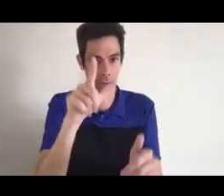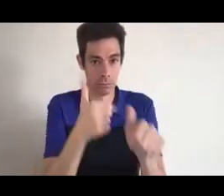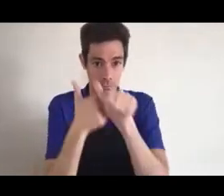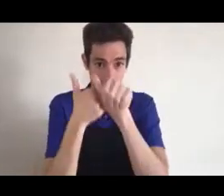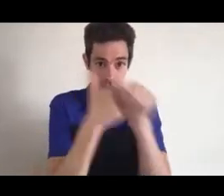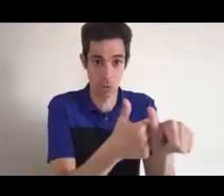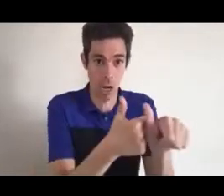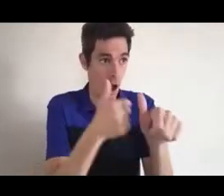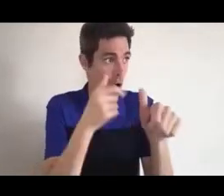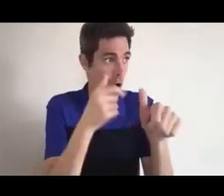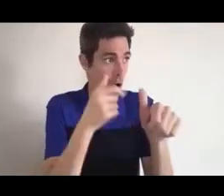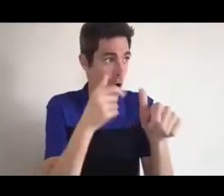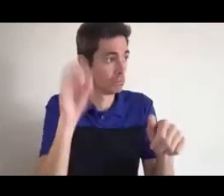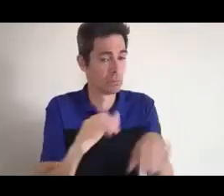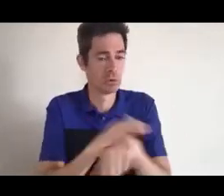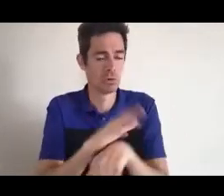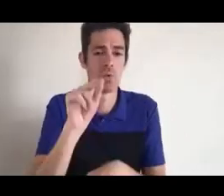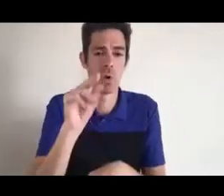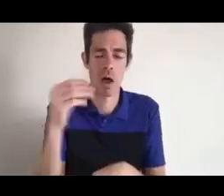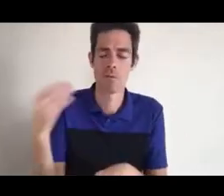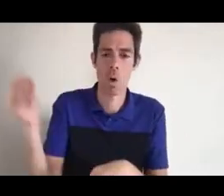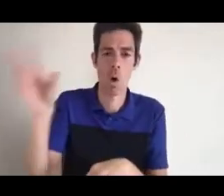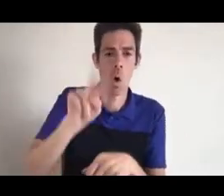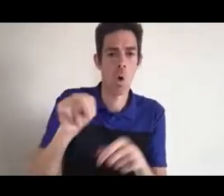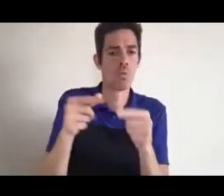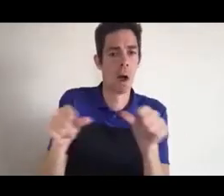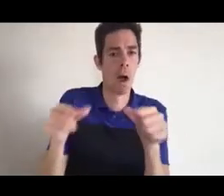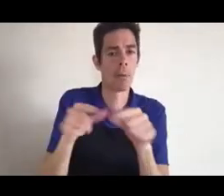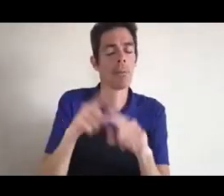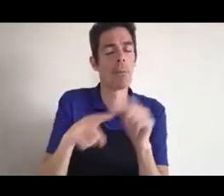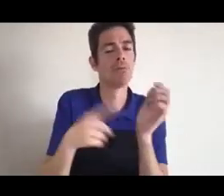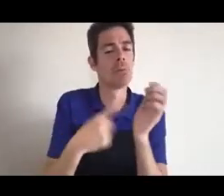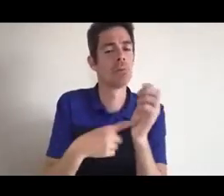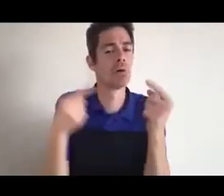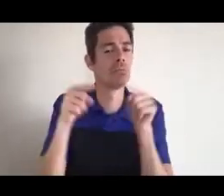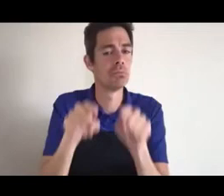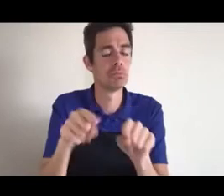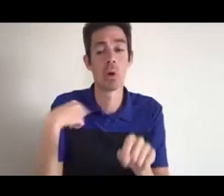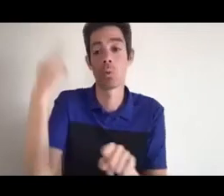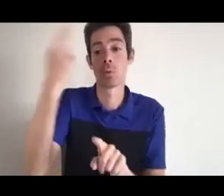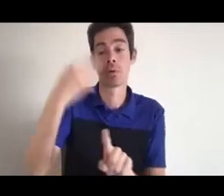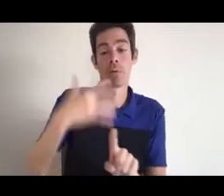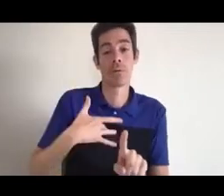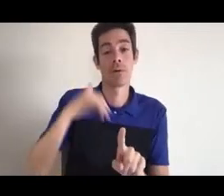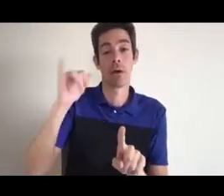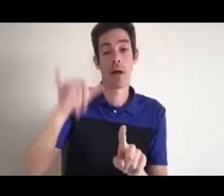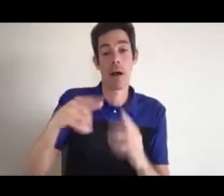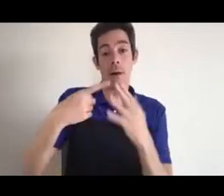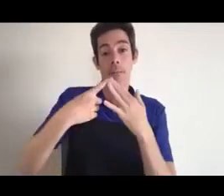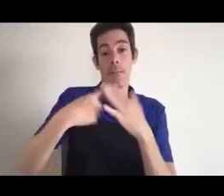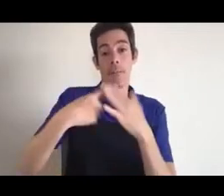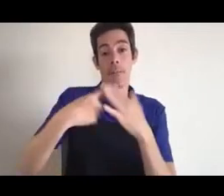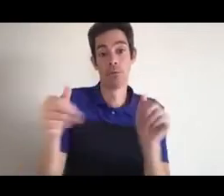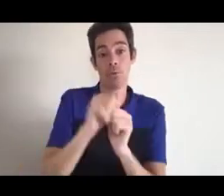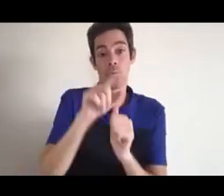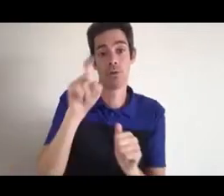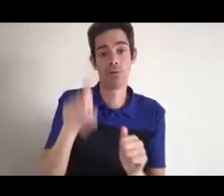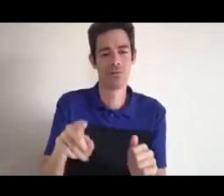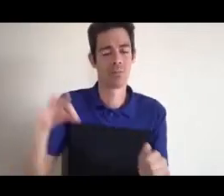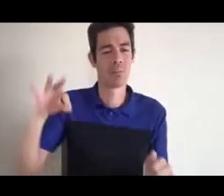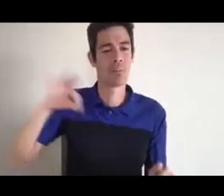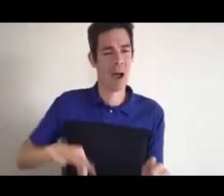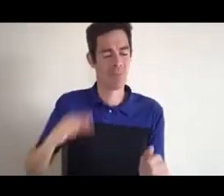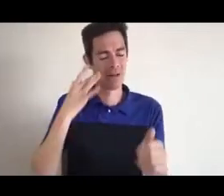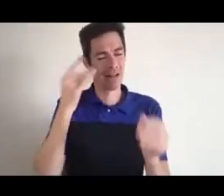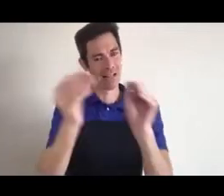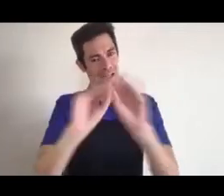and sometimes they don't. But it doesn't mean that ASL always follows English 100% of the time. No, it's got its own grammar and rules.